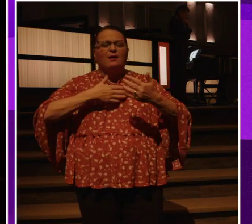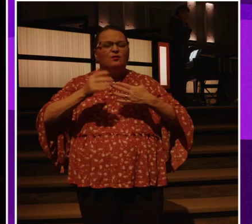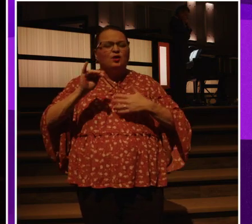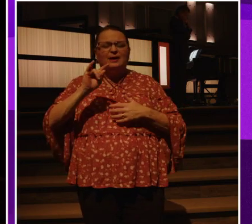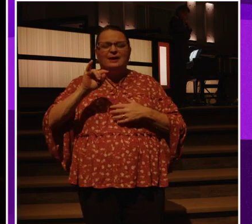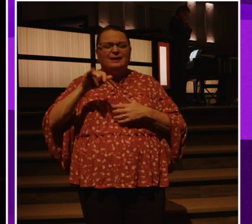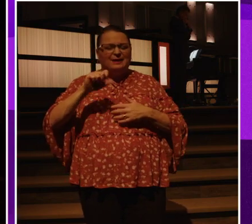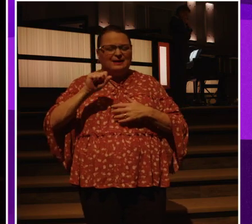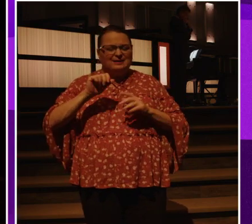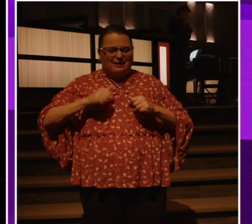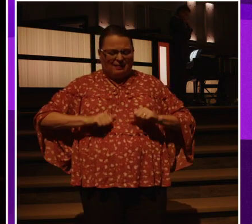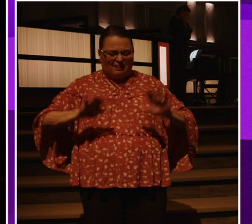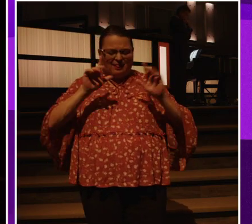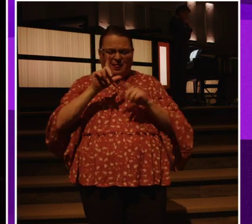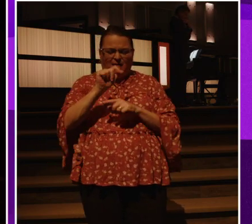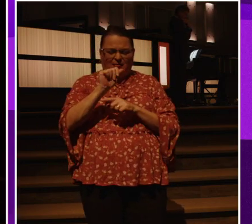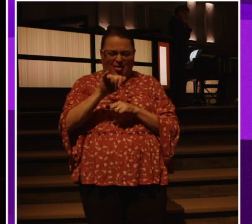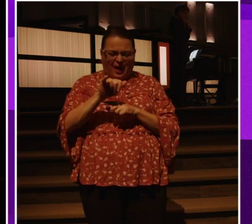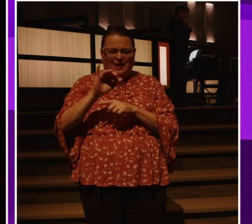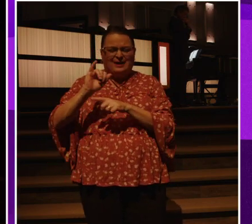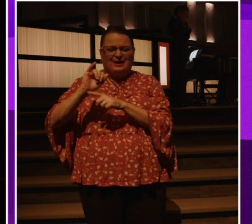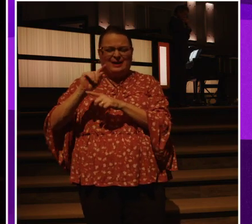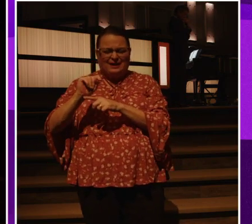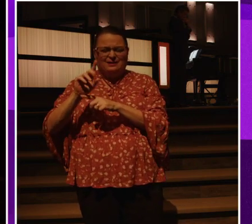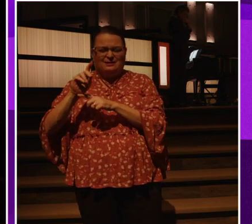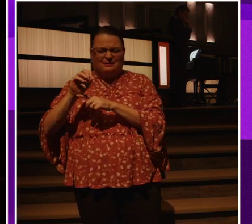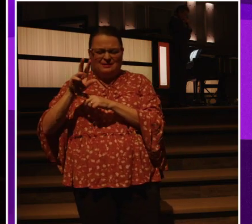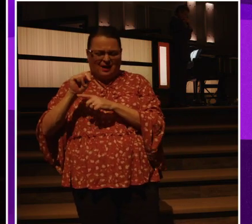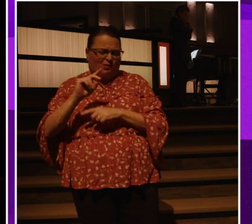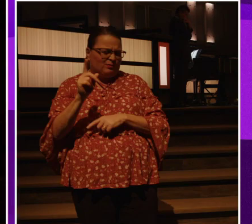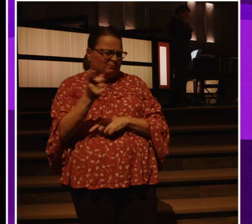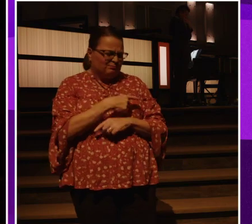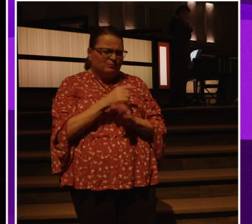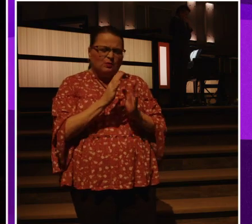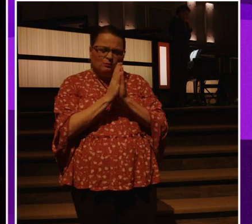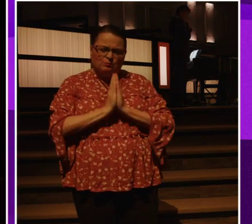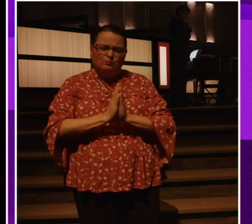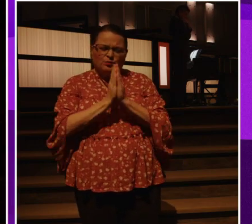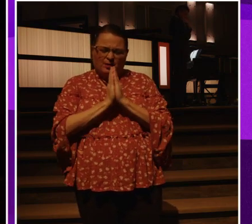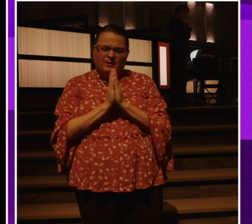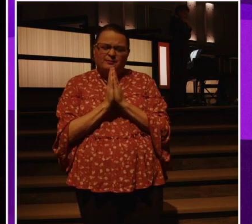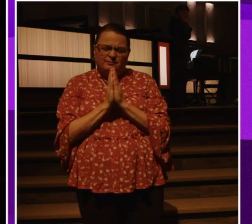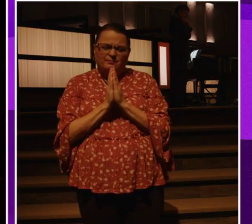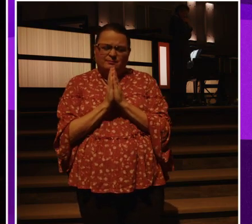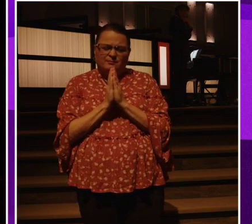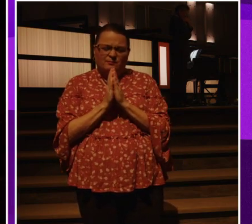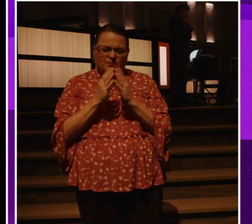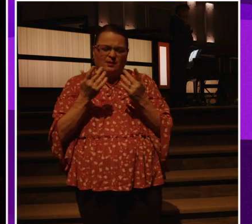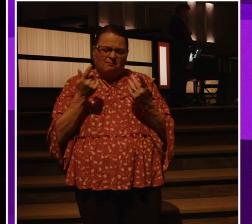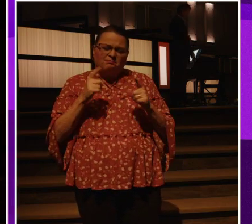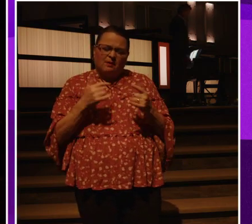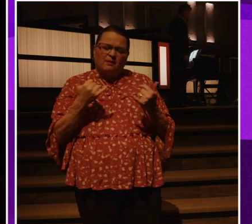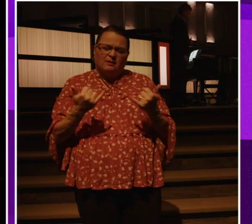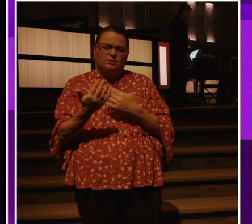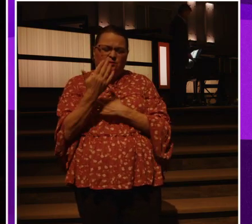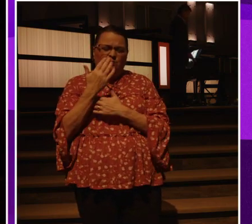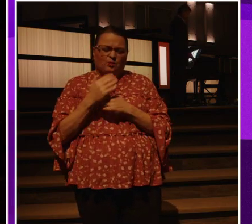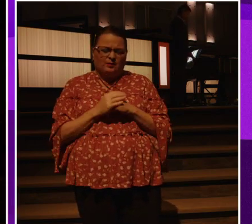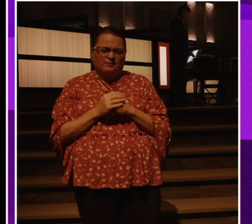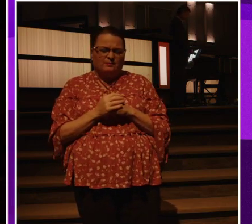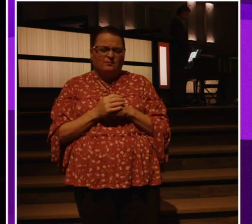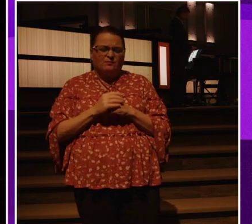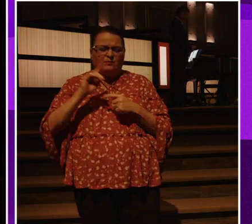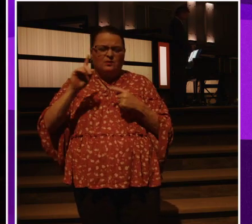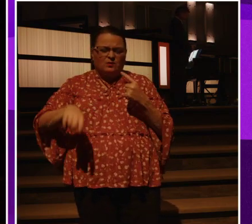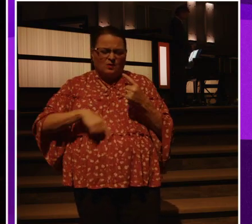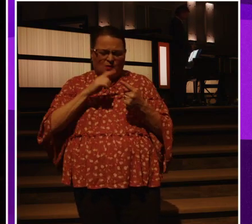to lay it down at the place of prayer, may this be the morning when that takes place. And when we